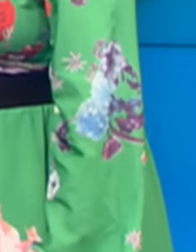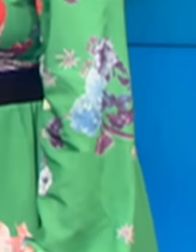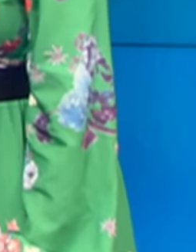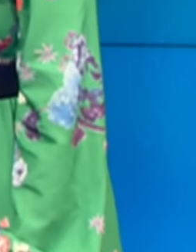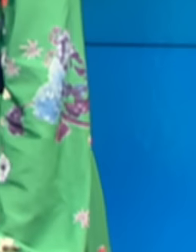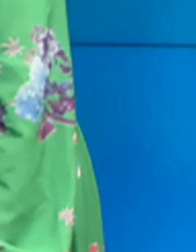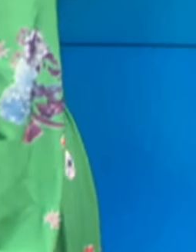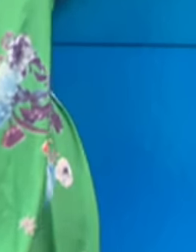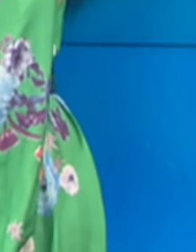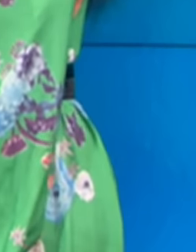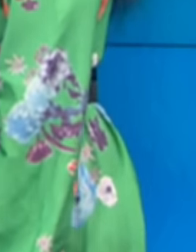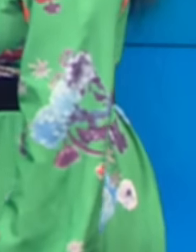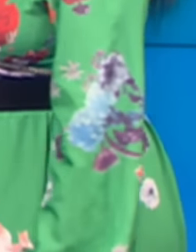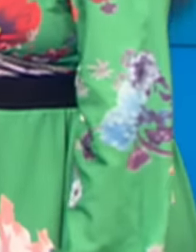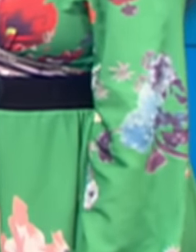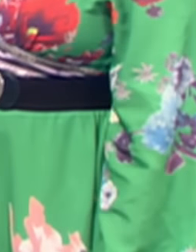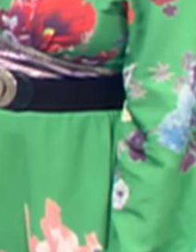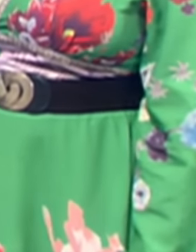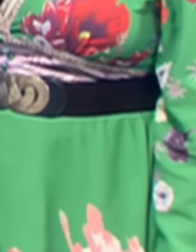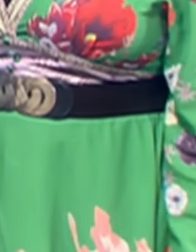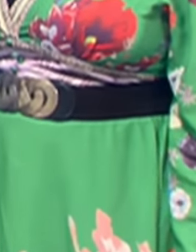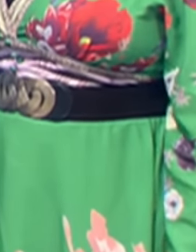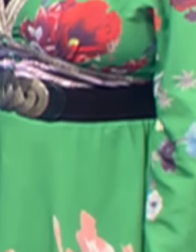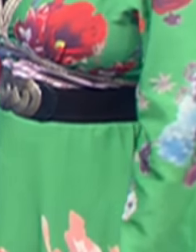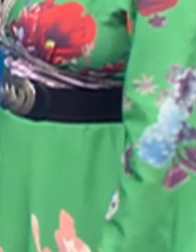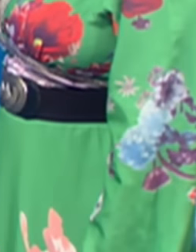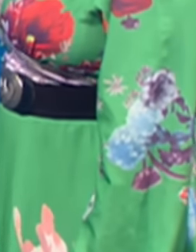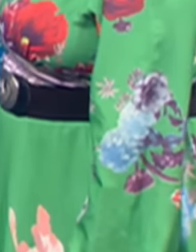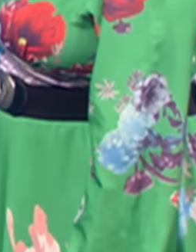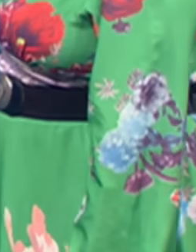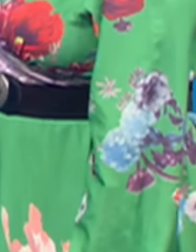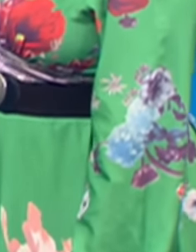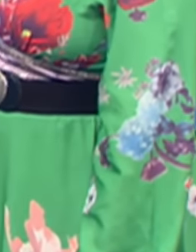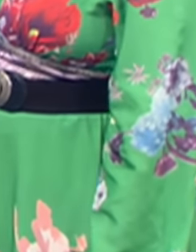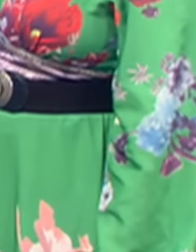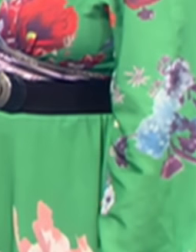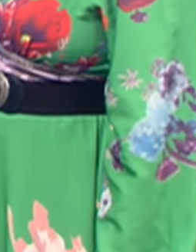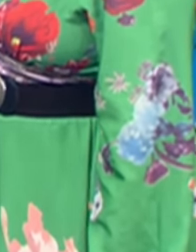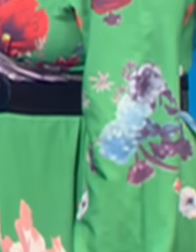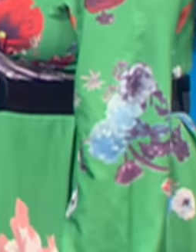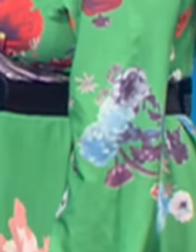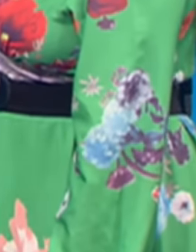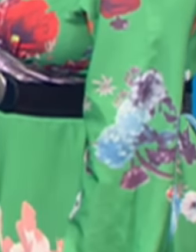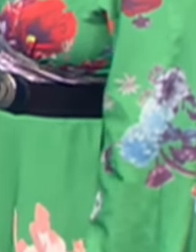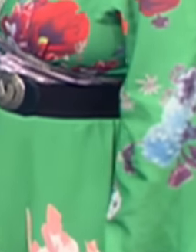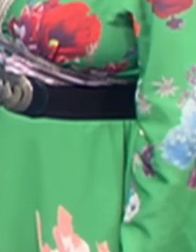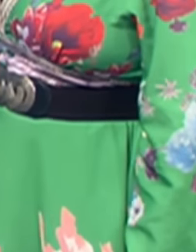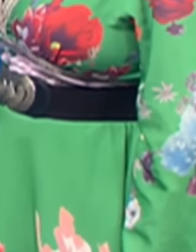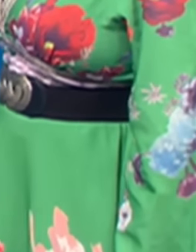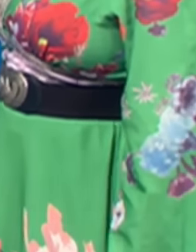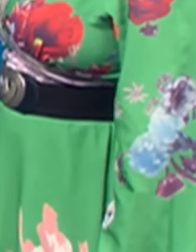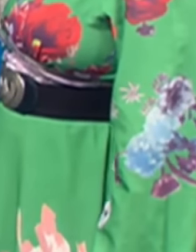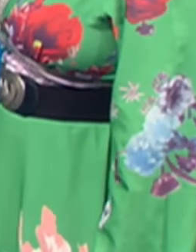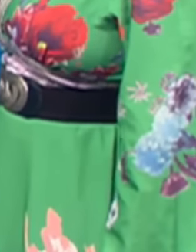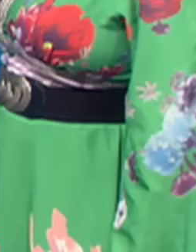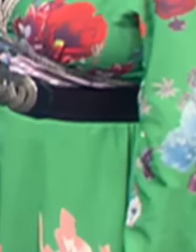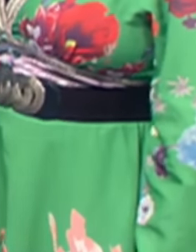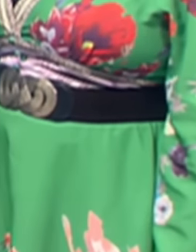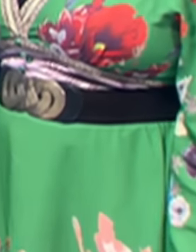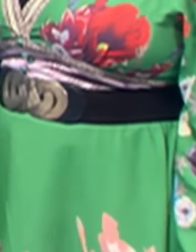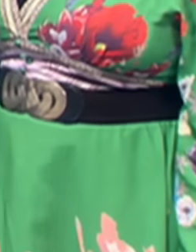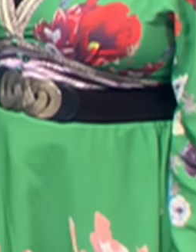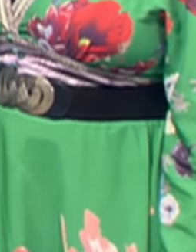a ke re tlhokomeleng ka dikarolong tšeo tša naga bogareng ba naga go tlabe le msarasarane ka diperesente tše 30 ga re tšwela pele jwale le tšona go sasa